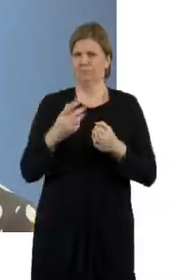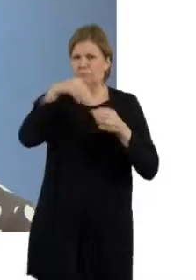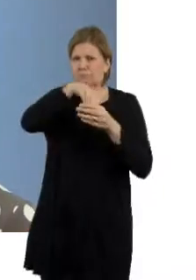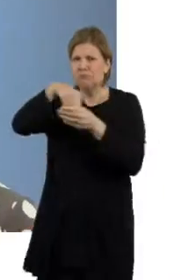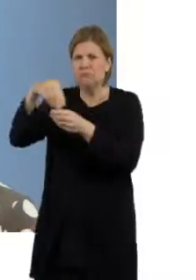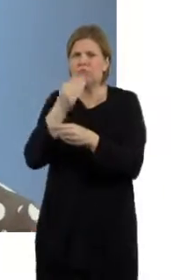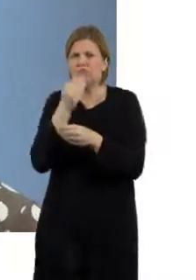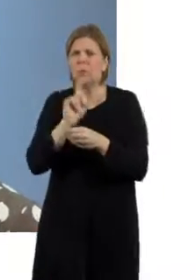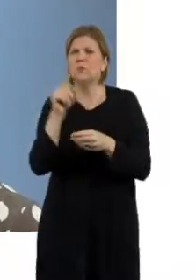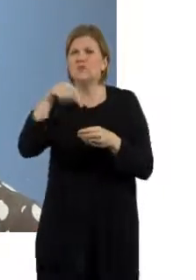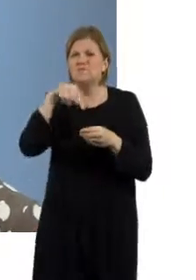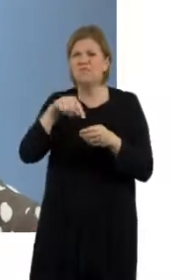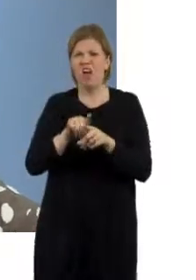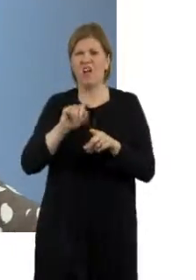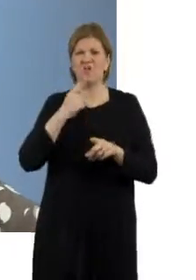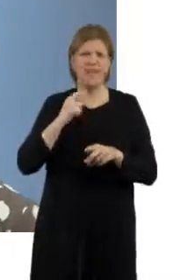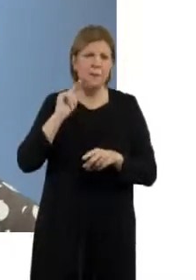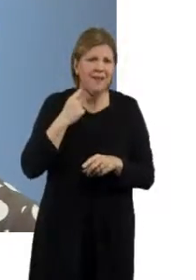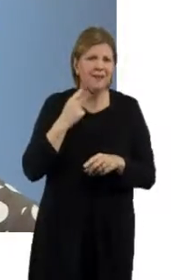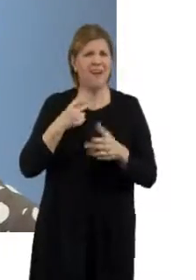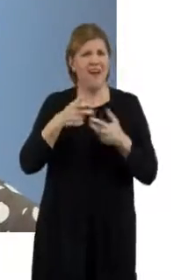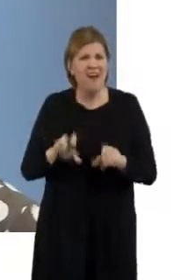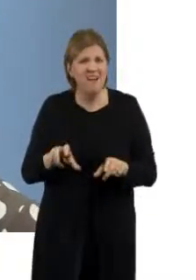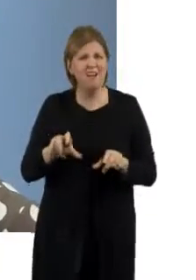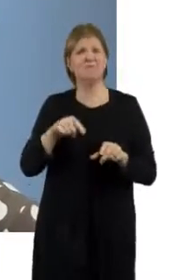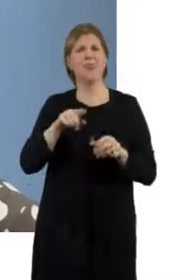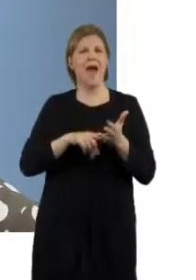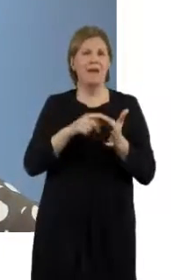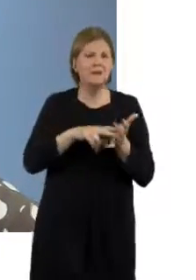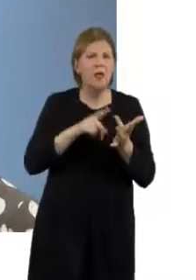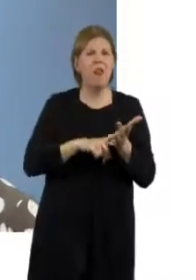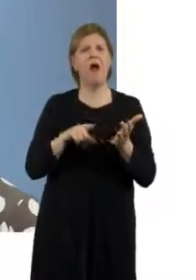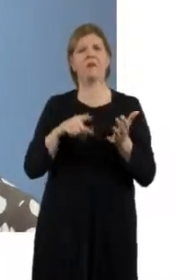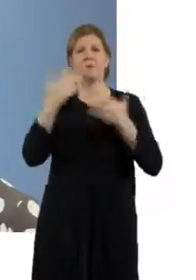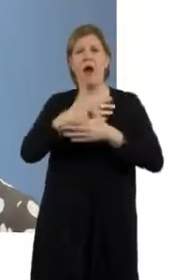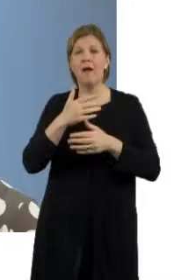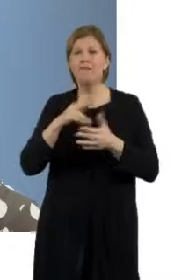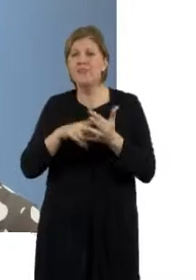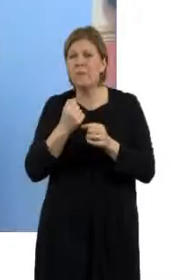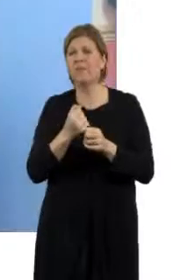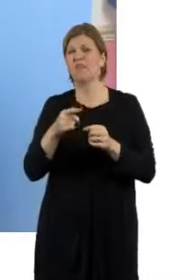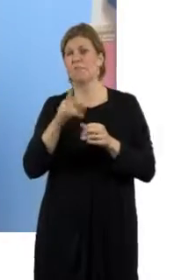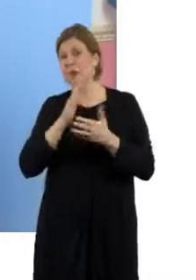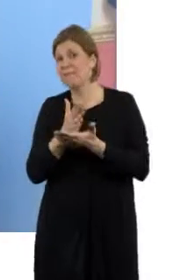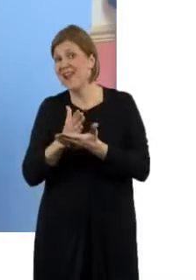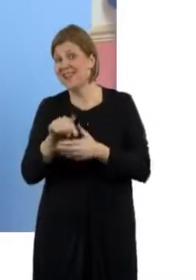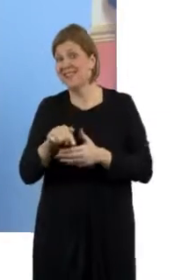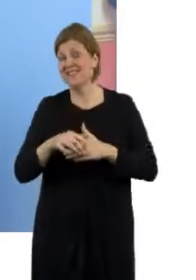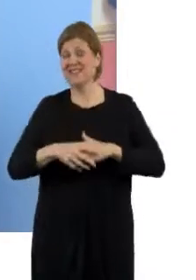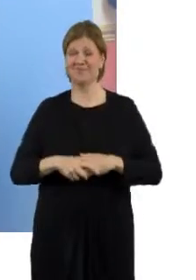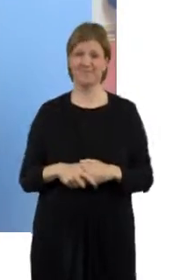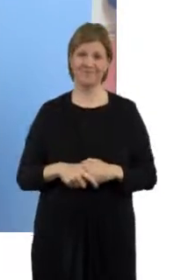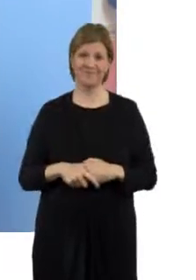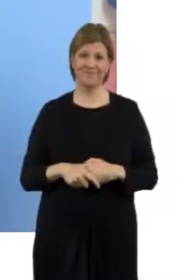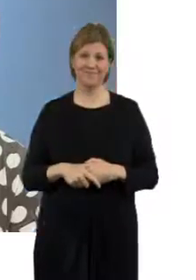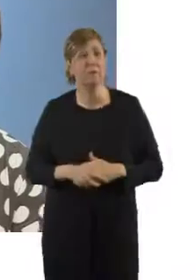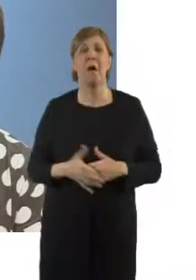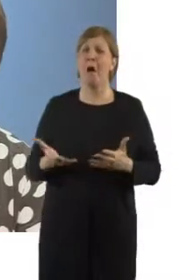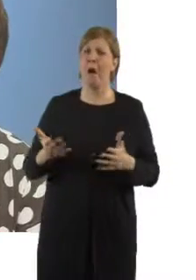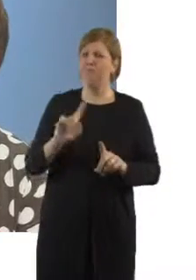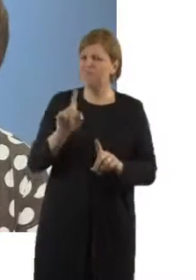in iron include red meats, eggs, pulses, dark green veg and whole grain breads. What about alcohol and